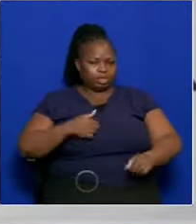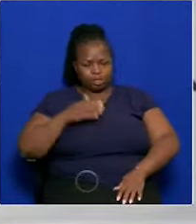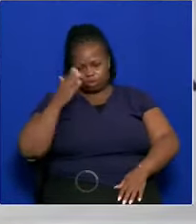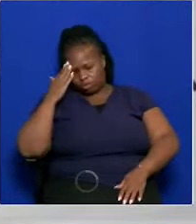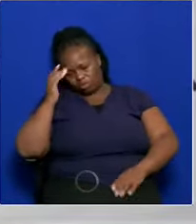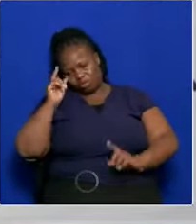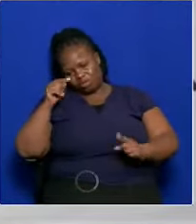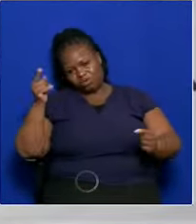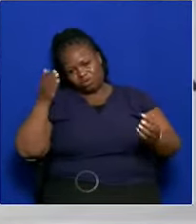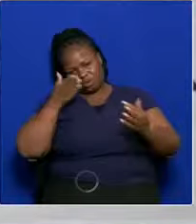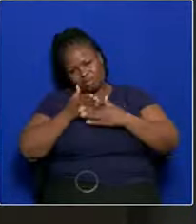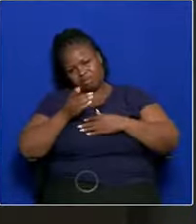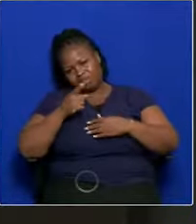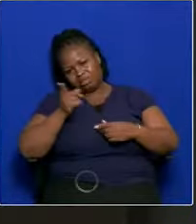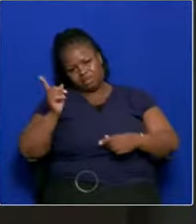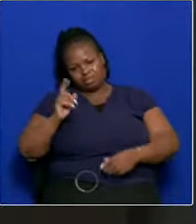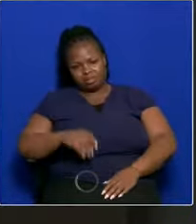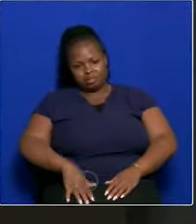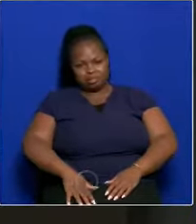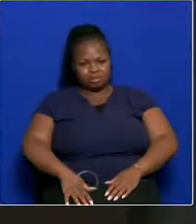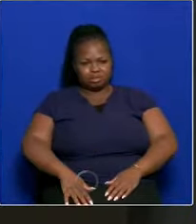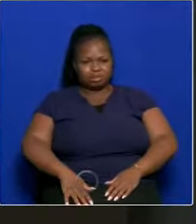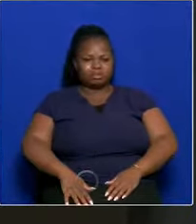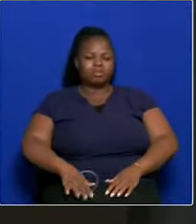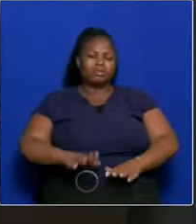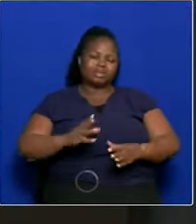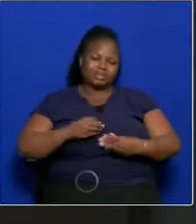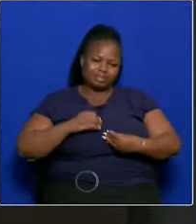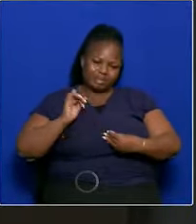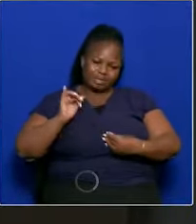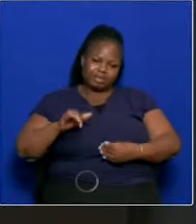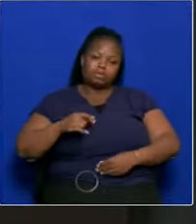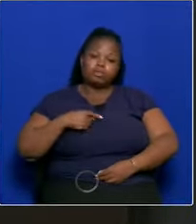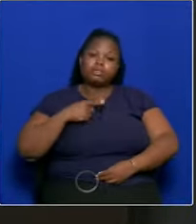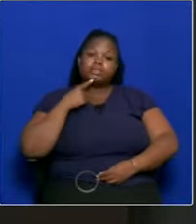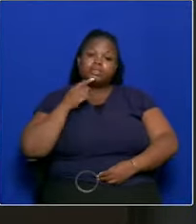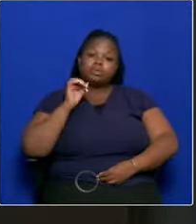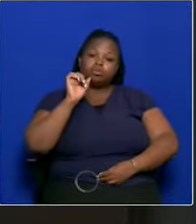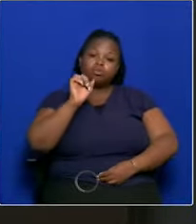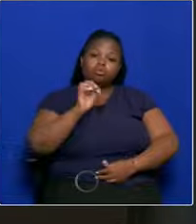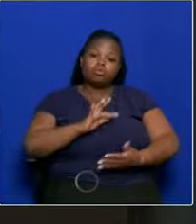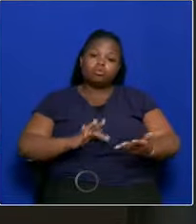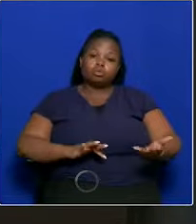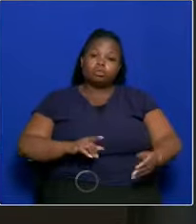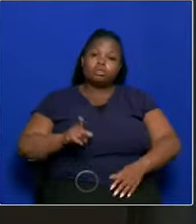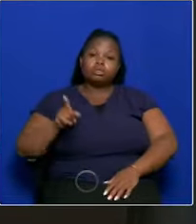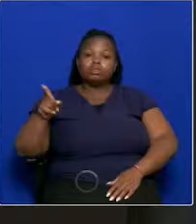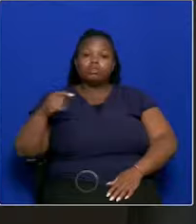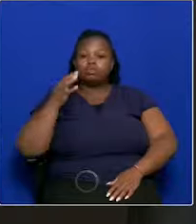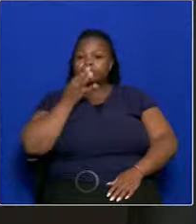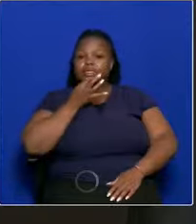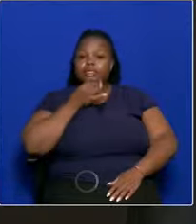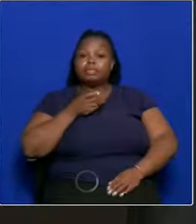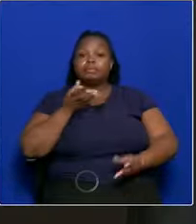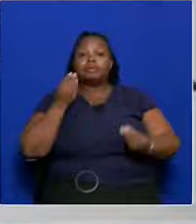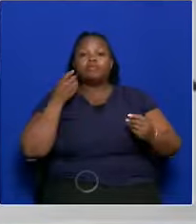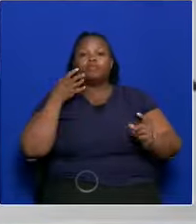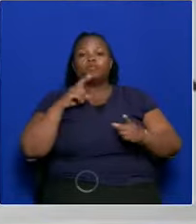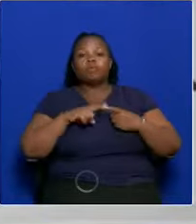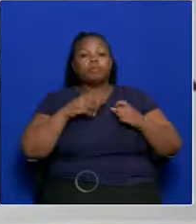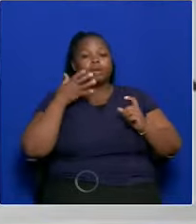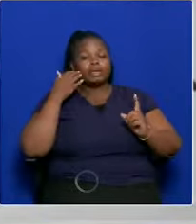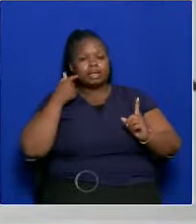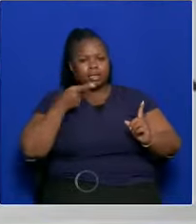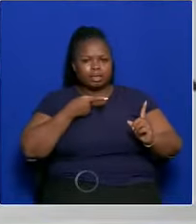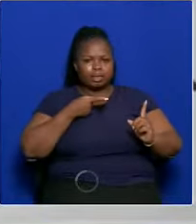things. Yes. No, we accept that. We're saying on your version, he got this from Matlala, which means, I think so. Which